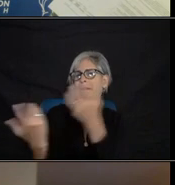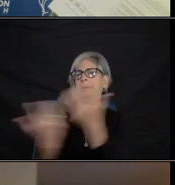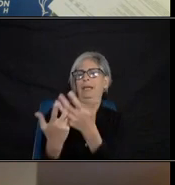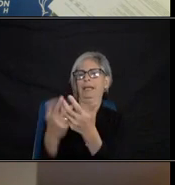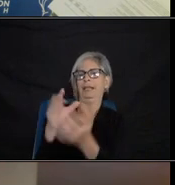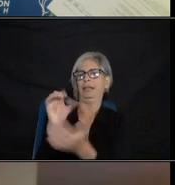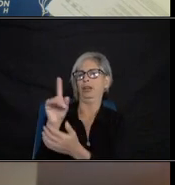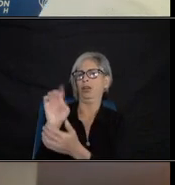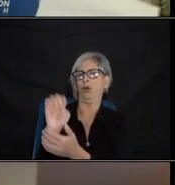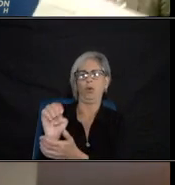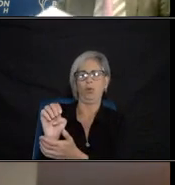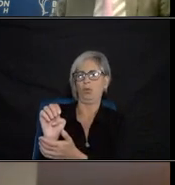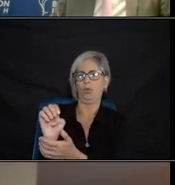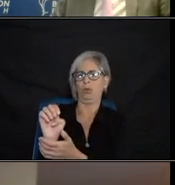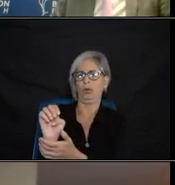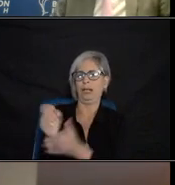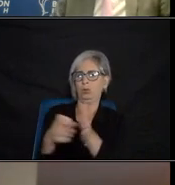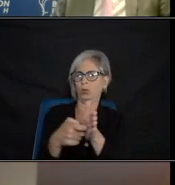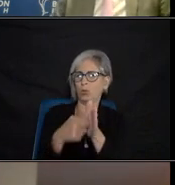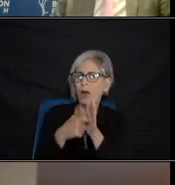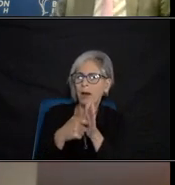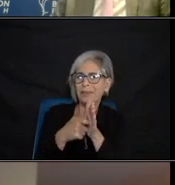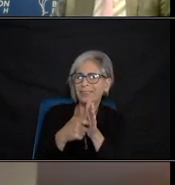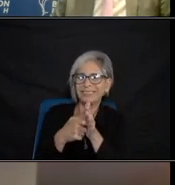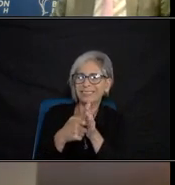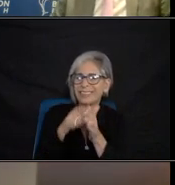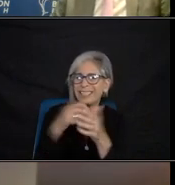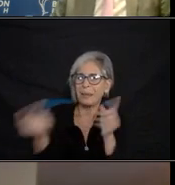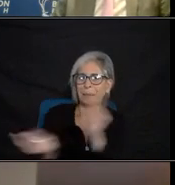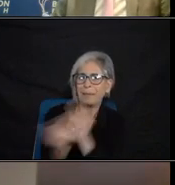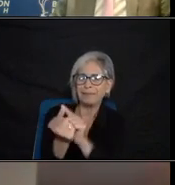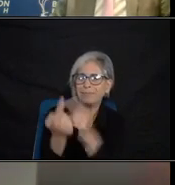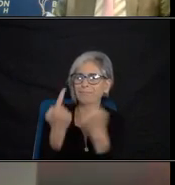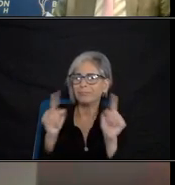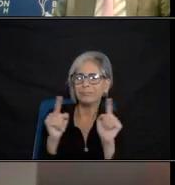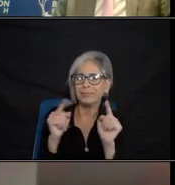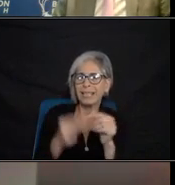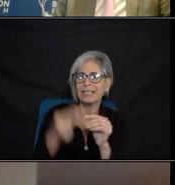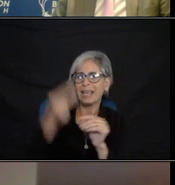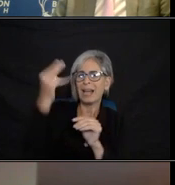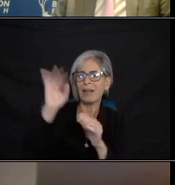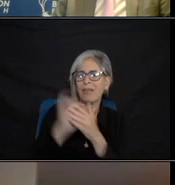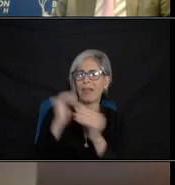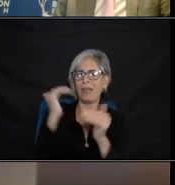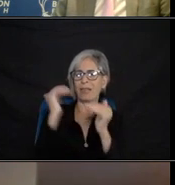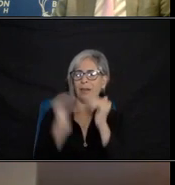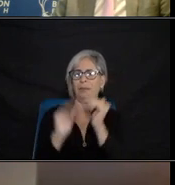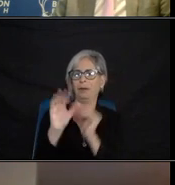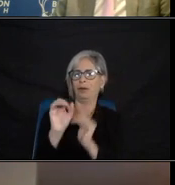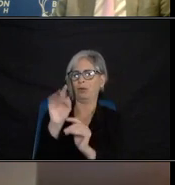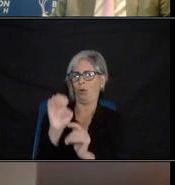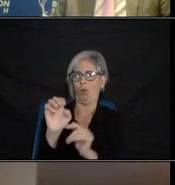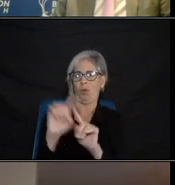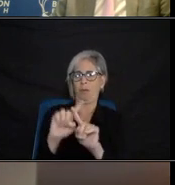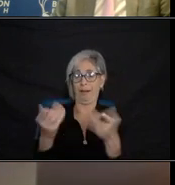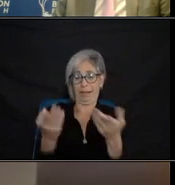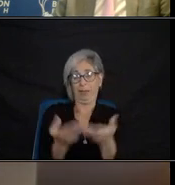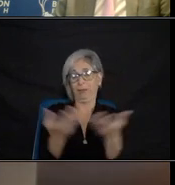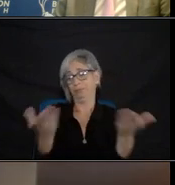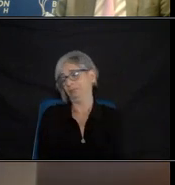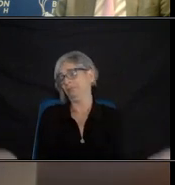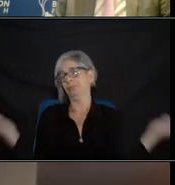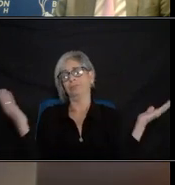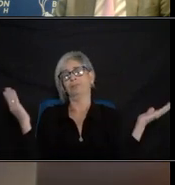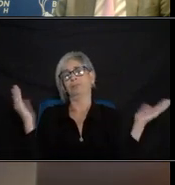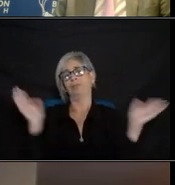city published requirements. That's higher than the minimal code. And yet here we are going